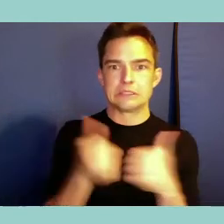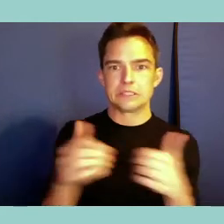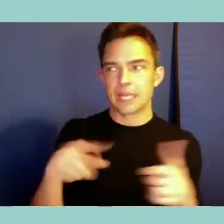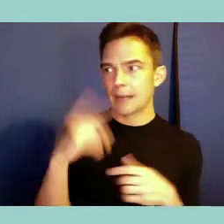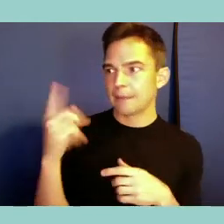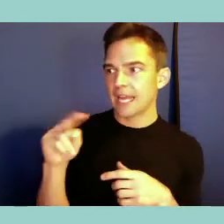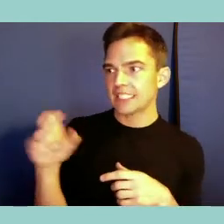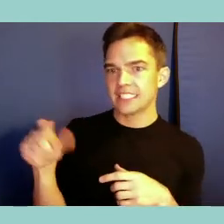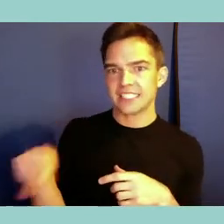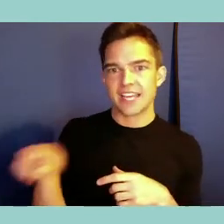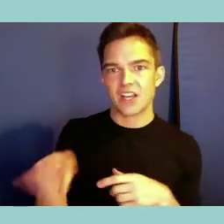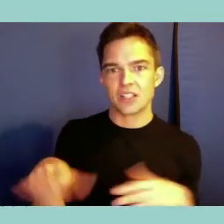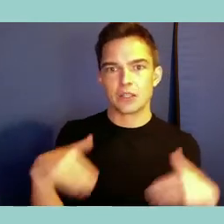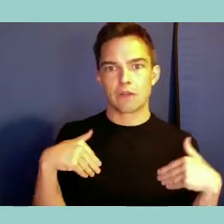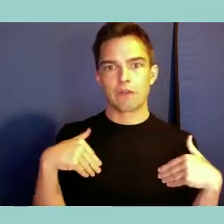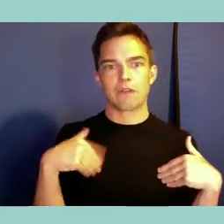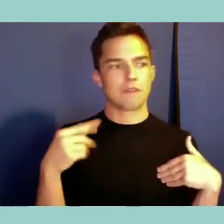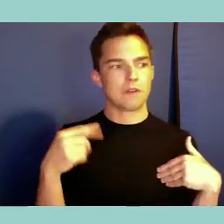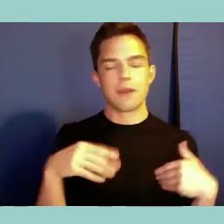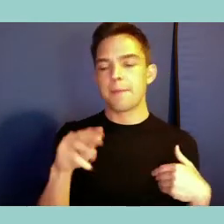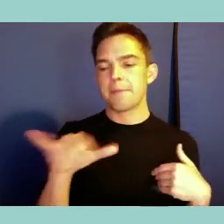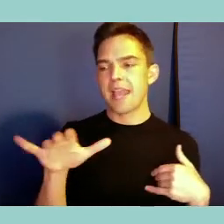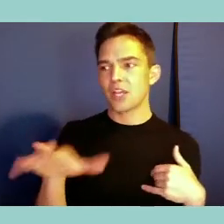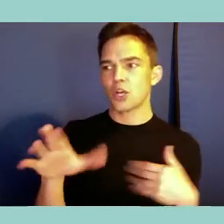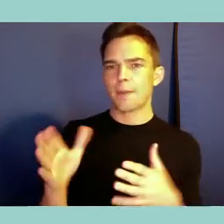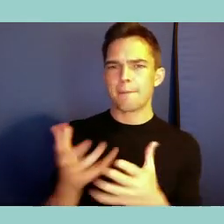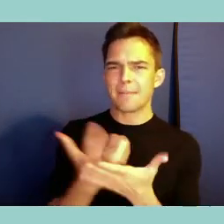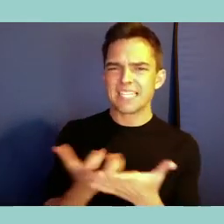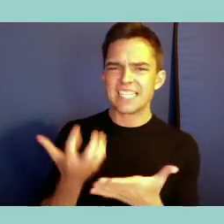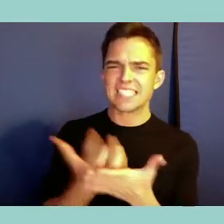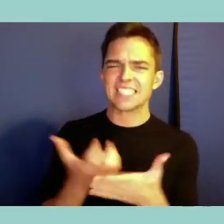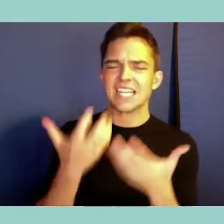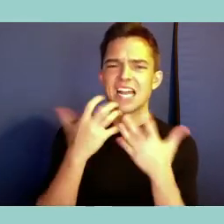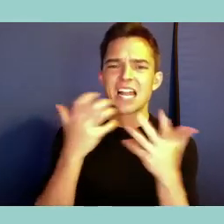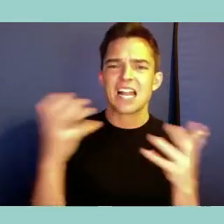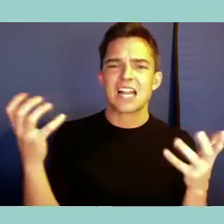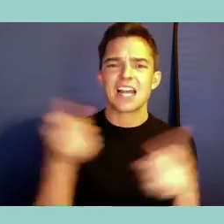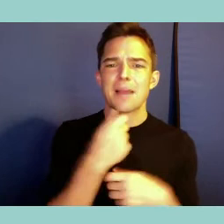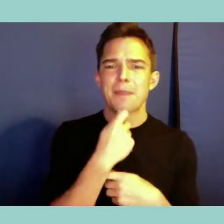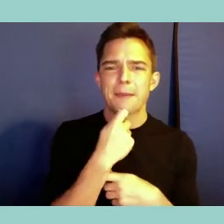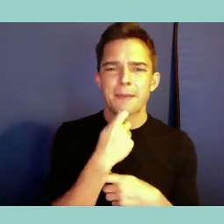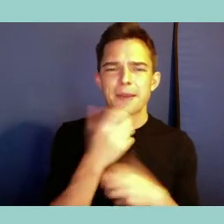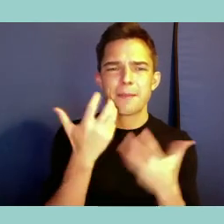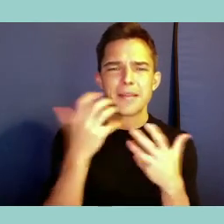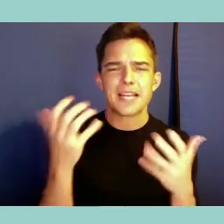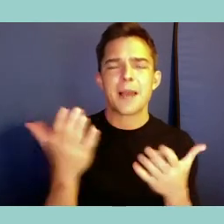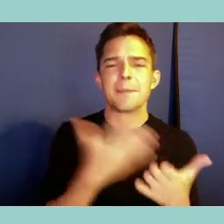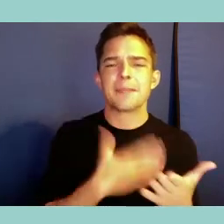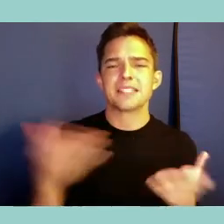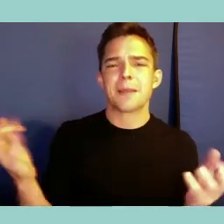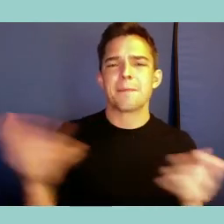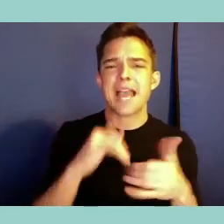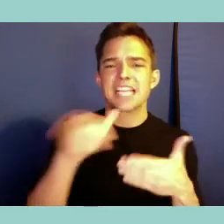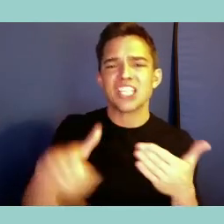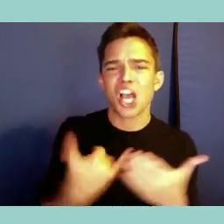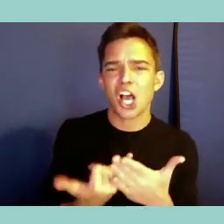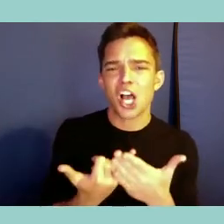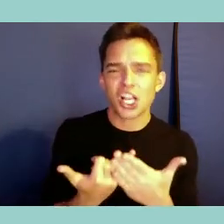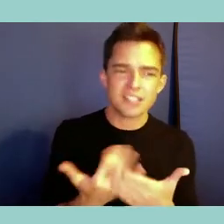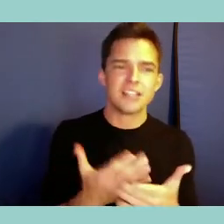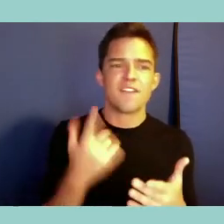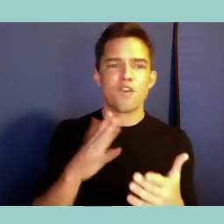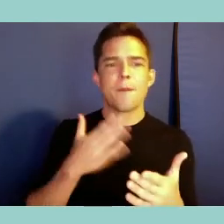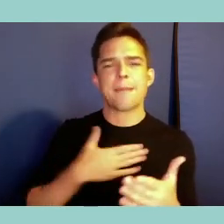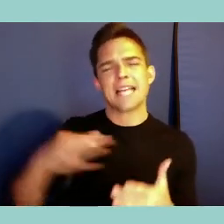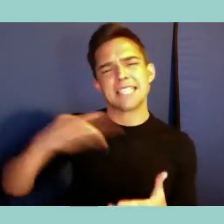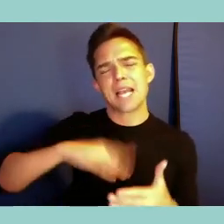blackness. The mayor pleads on a loudspeaker, "Please come back, y'all. For my